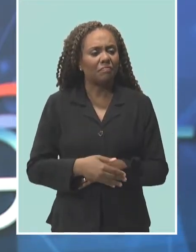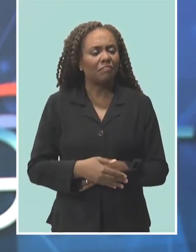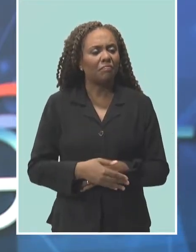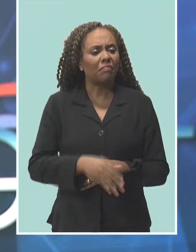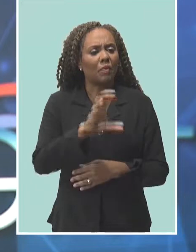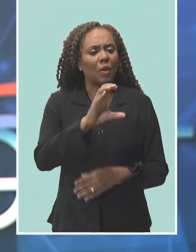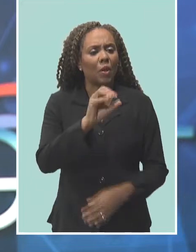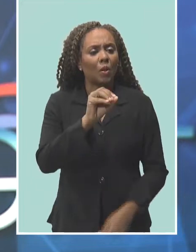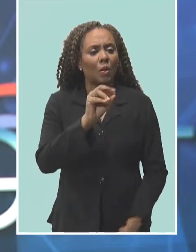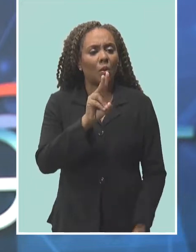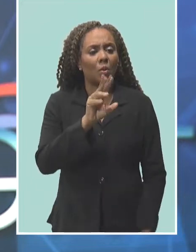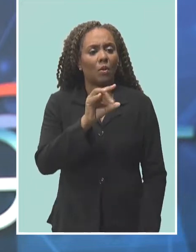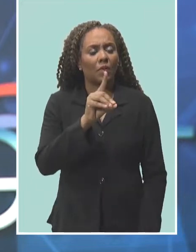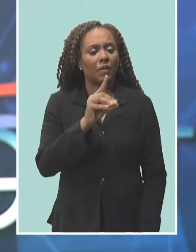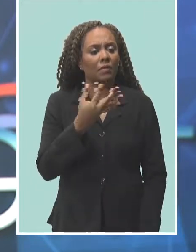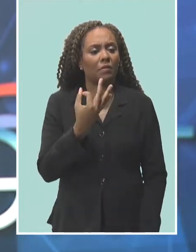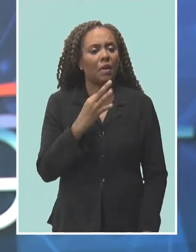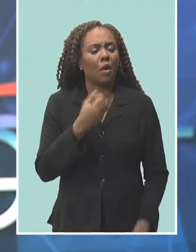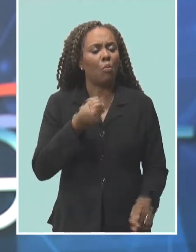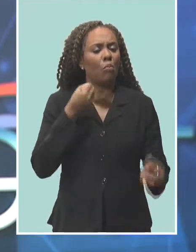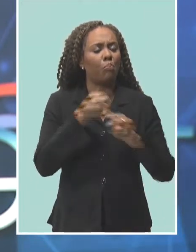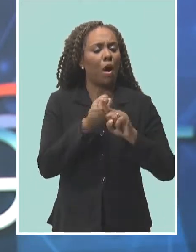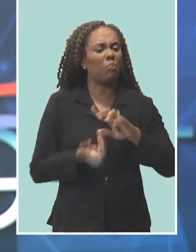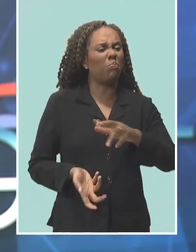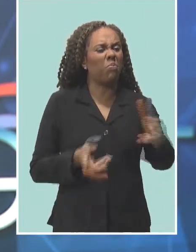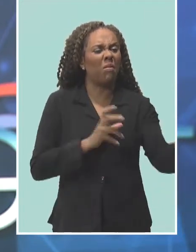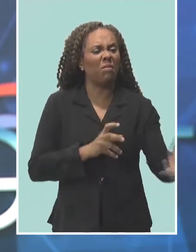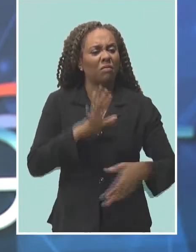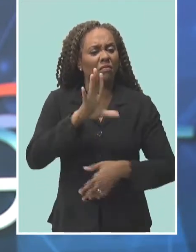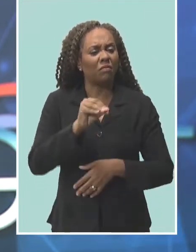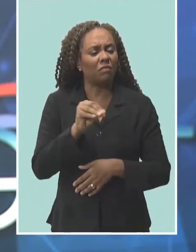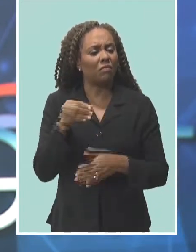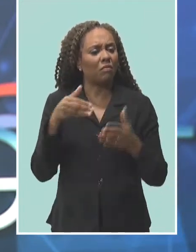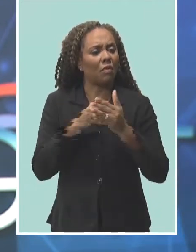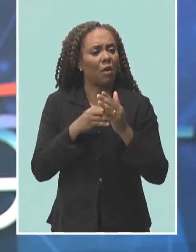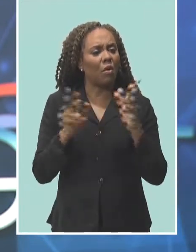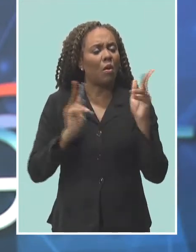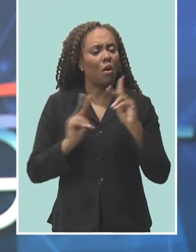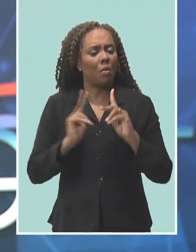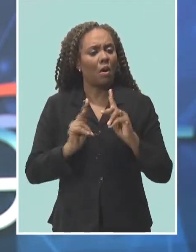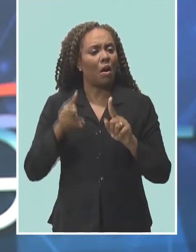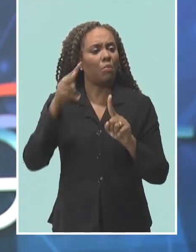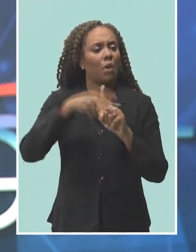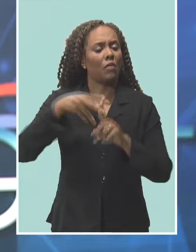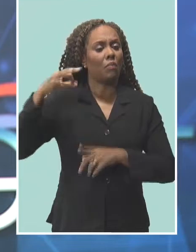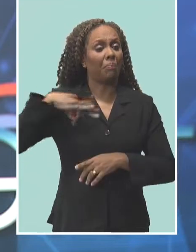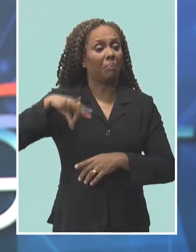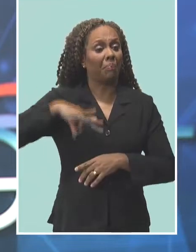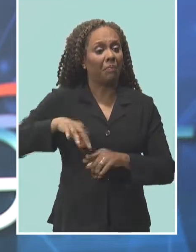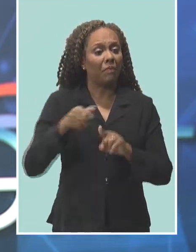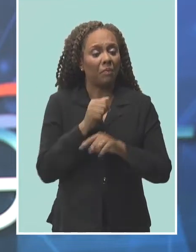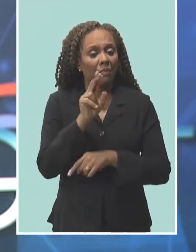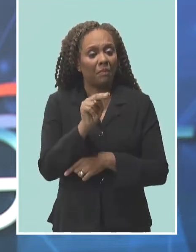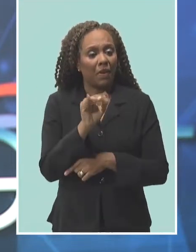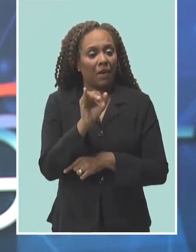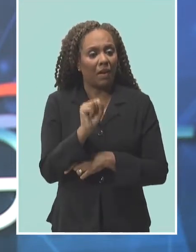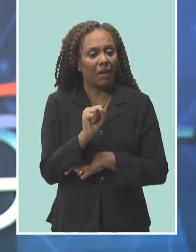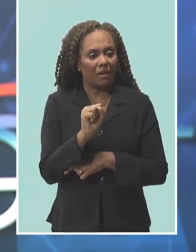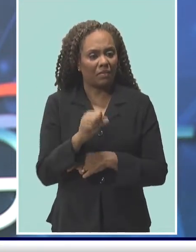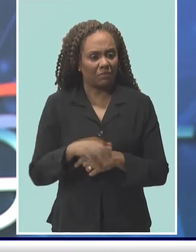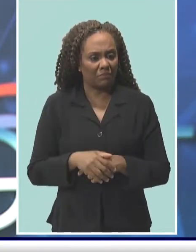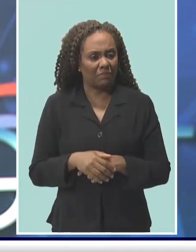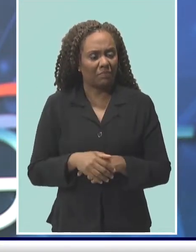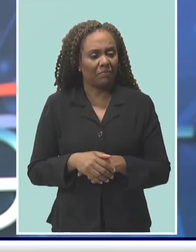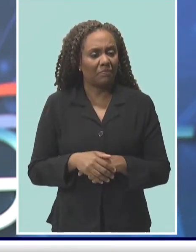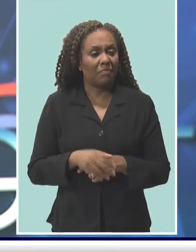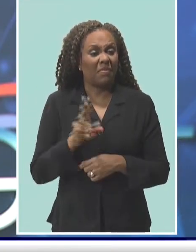COVID-19 pandemic has resulted in more than 50,000 unemployment claims being processed by the National Insurance Department up to this month. In